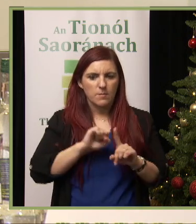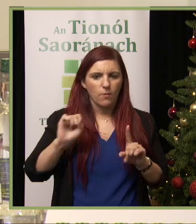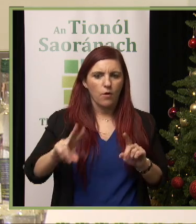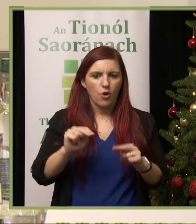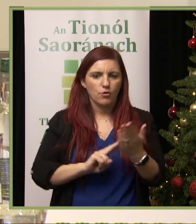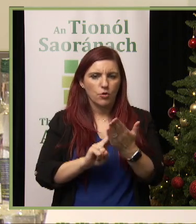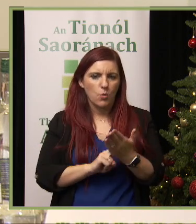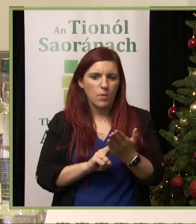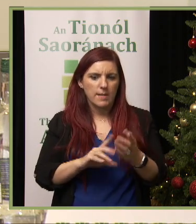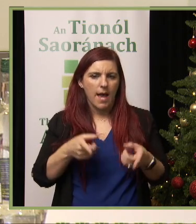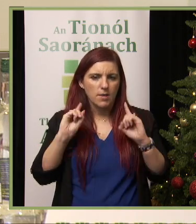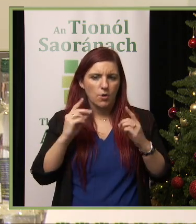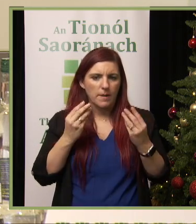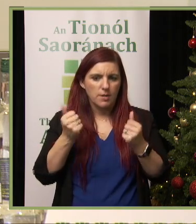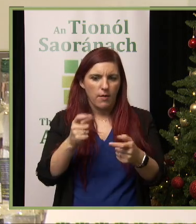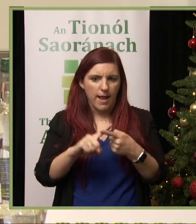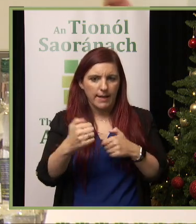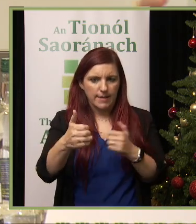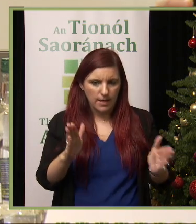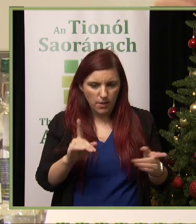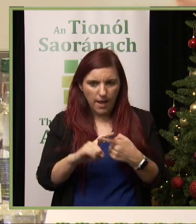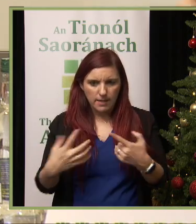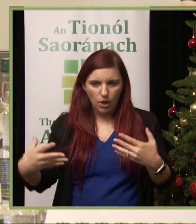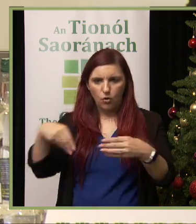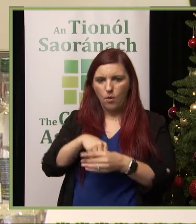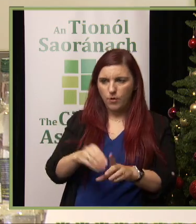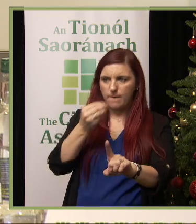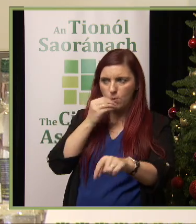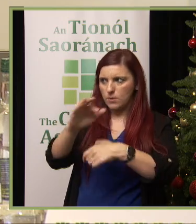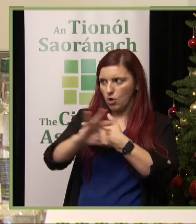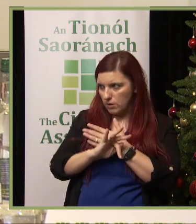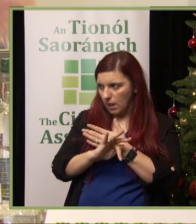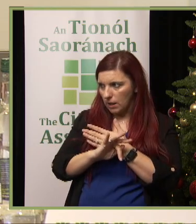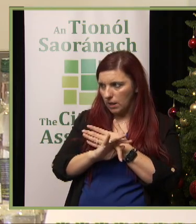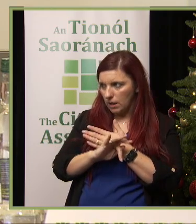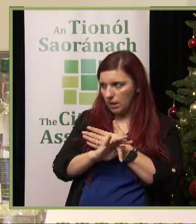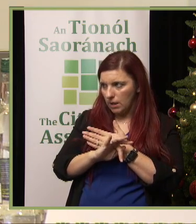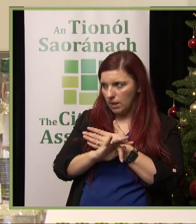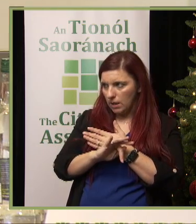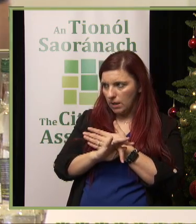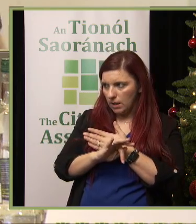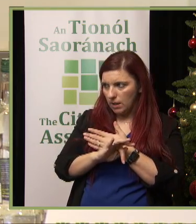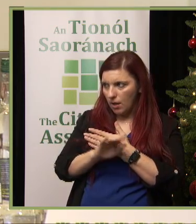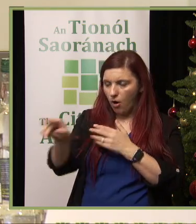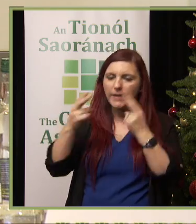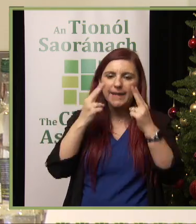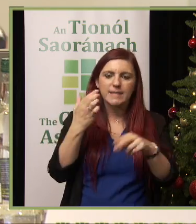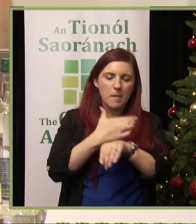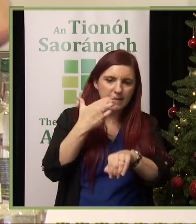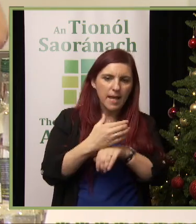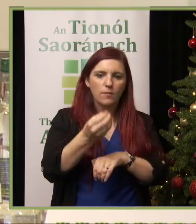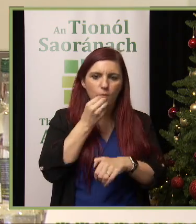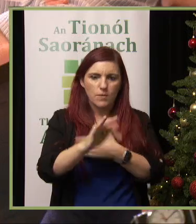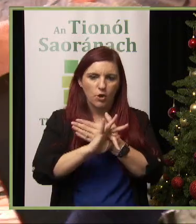materials, as well as their containers, and incorporate food security, or the need to maintain food security,